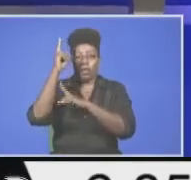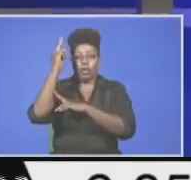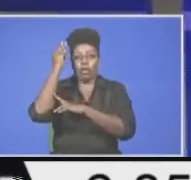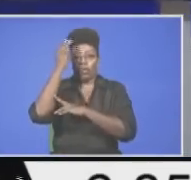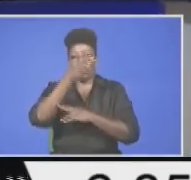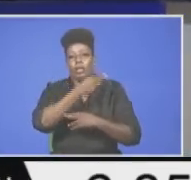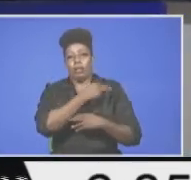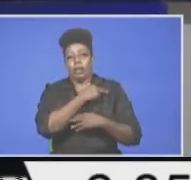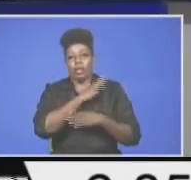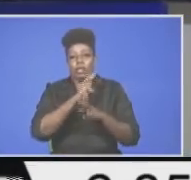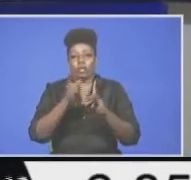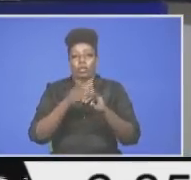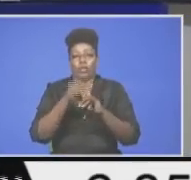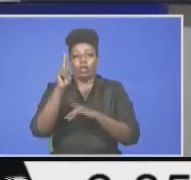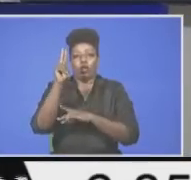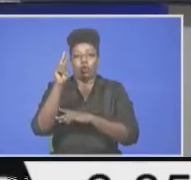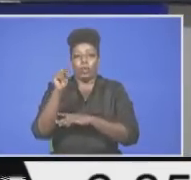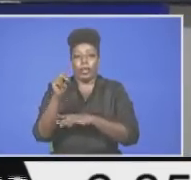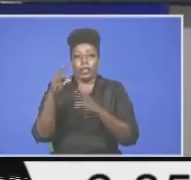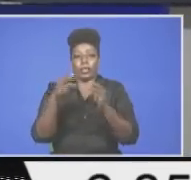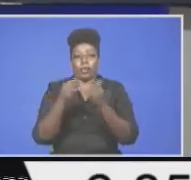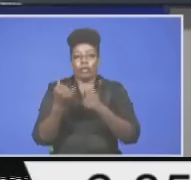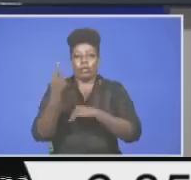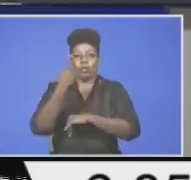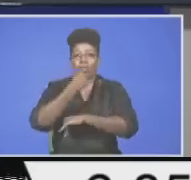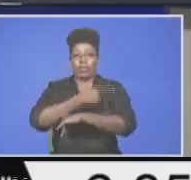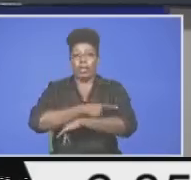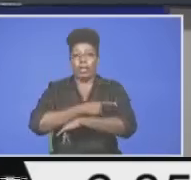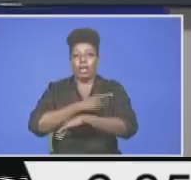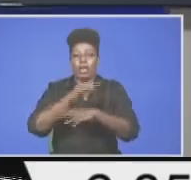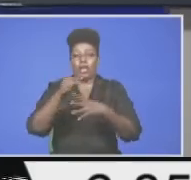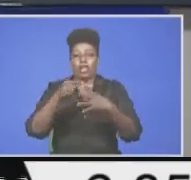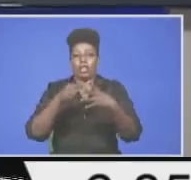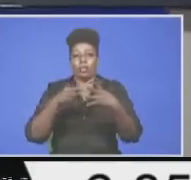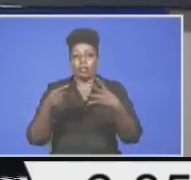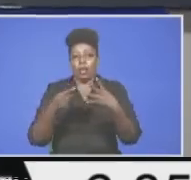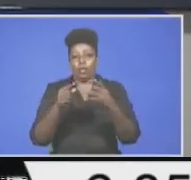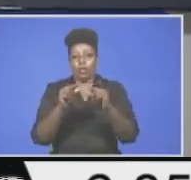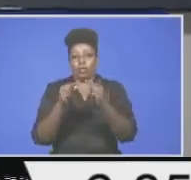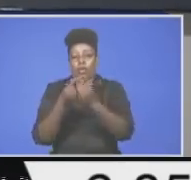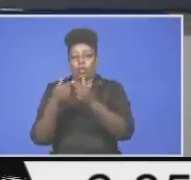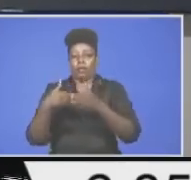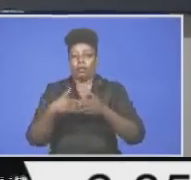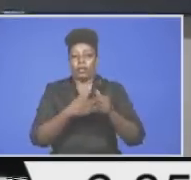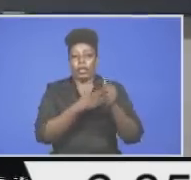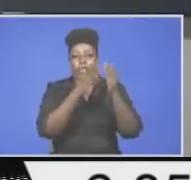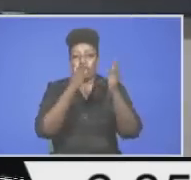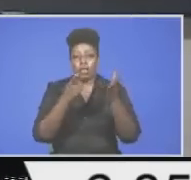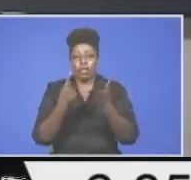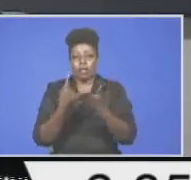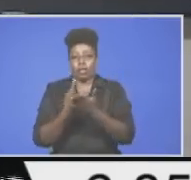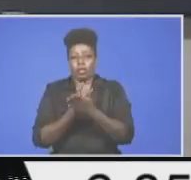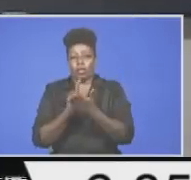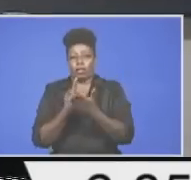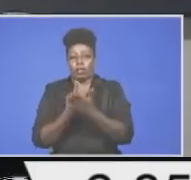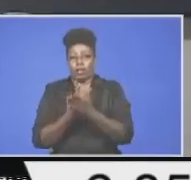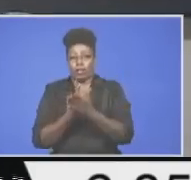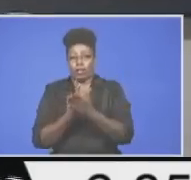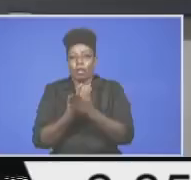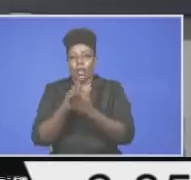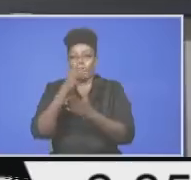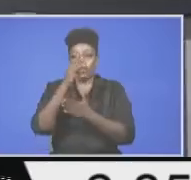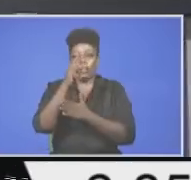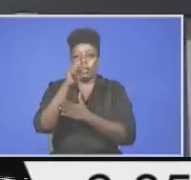Minnis addressed the United Nations General Assembly today. He was among the lineup of world leaders addressing the Nelson Mandela Peace